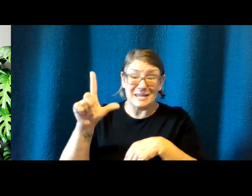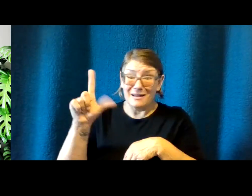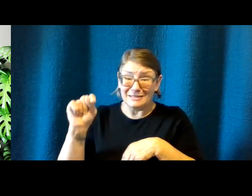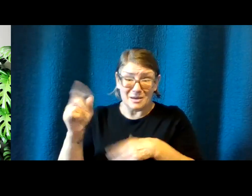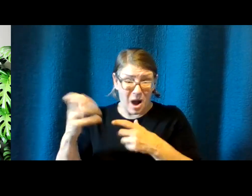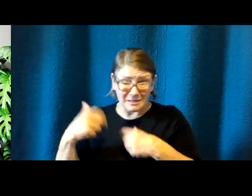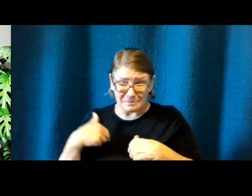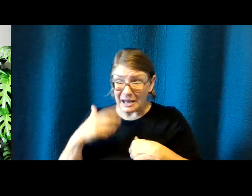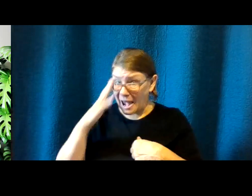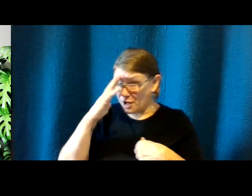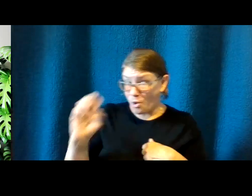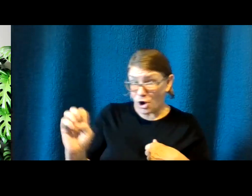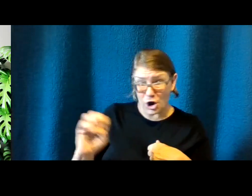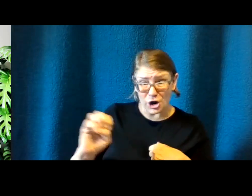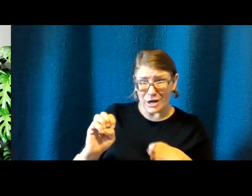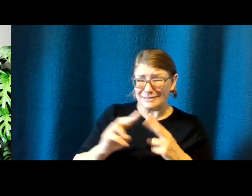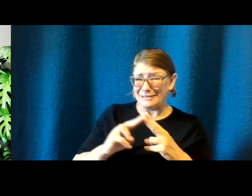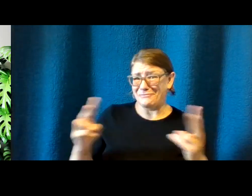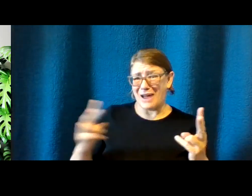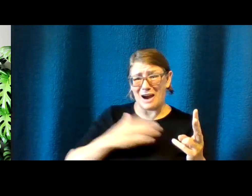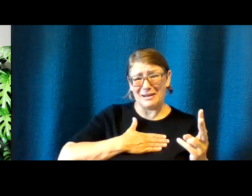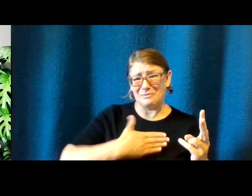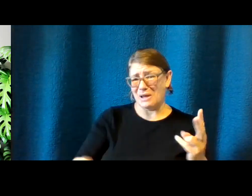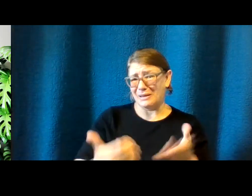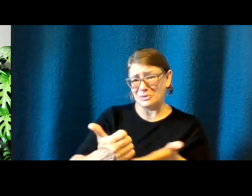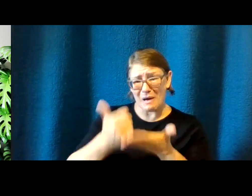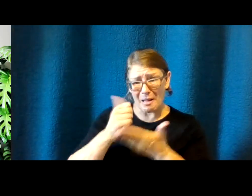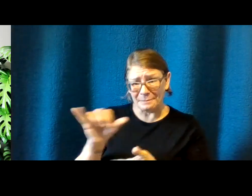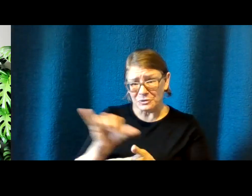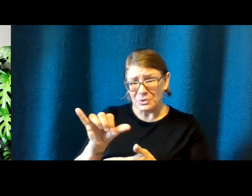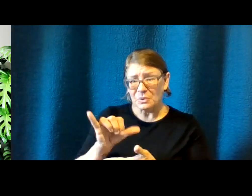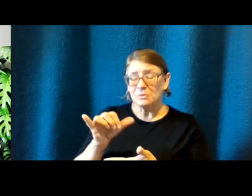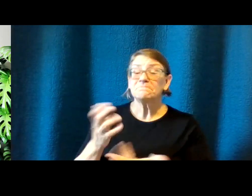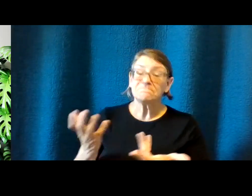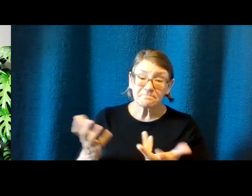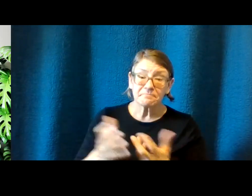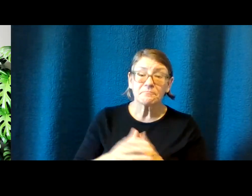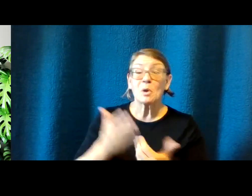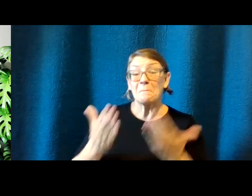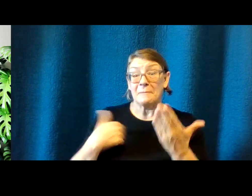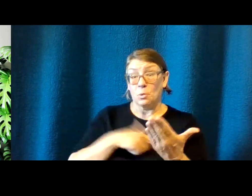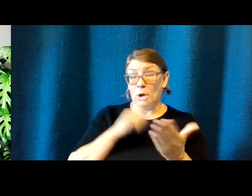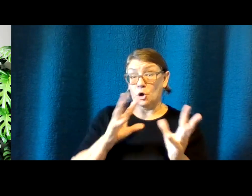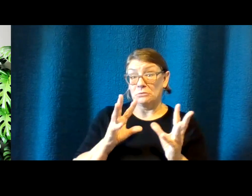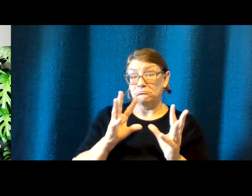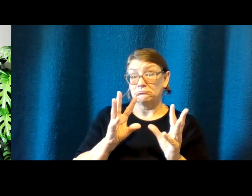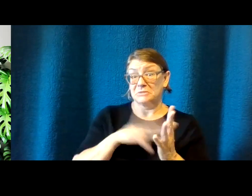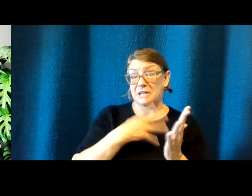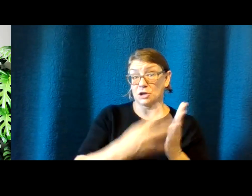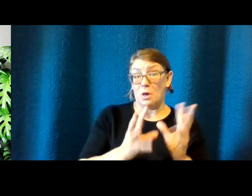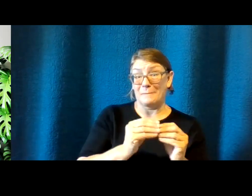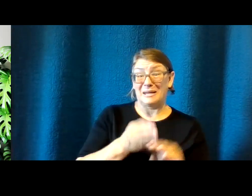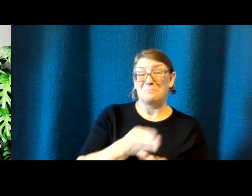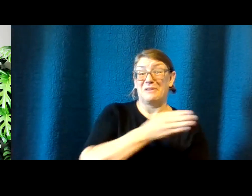is always, accommodating as well. So maybe we can have some meeting before then. So how about we set